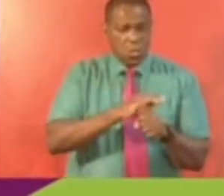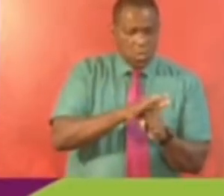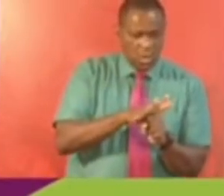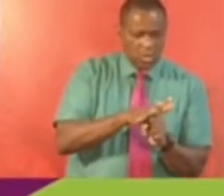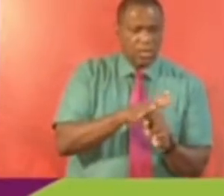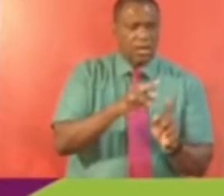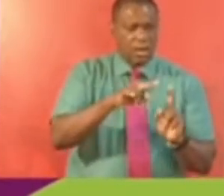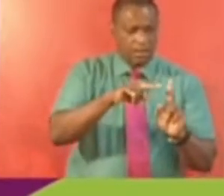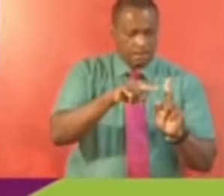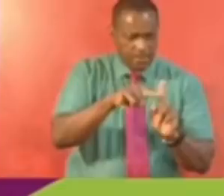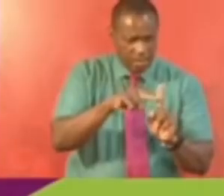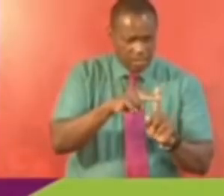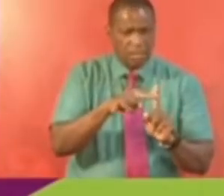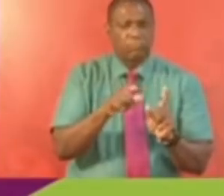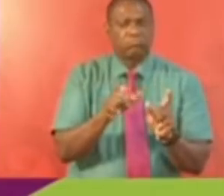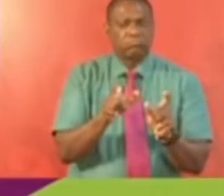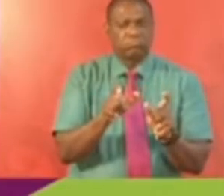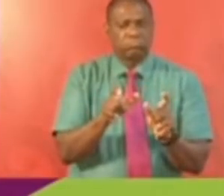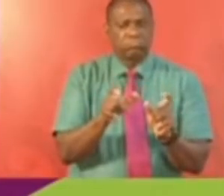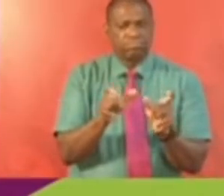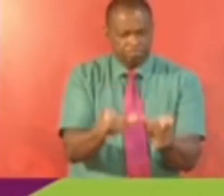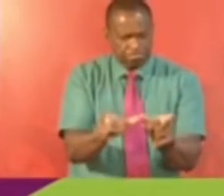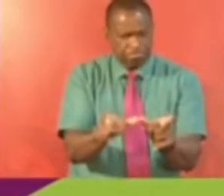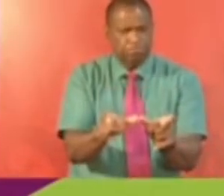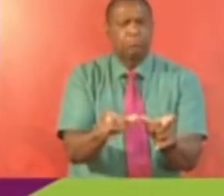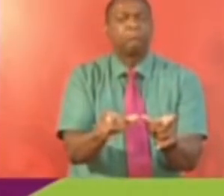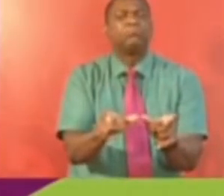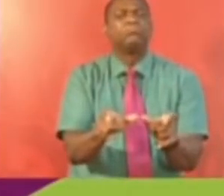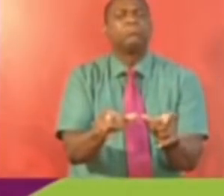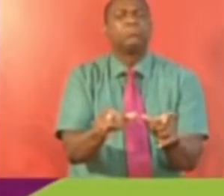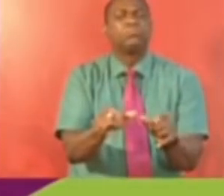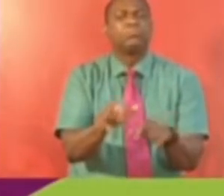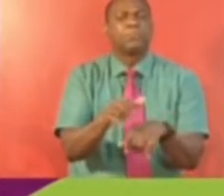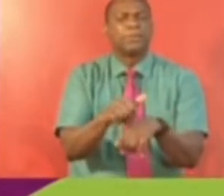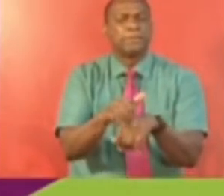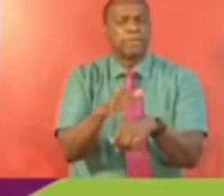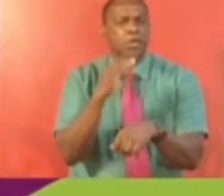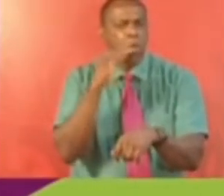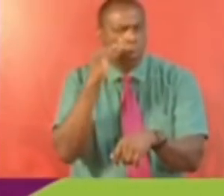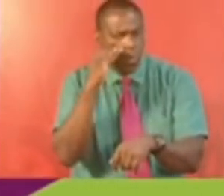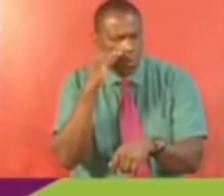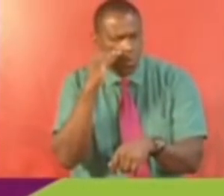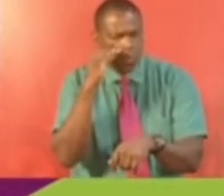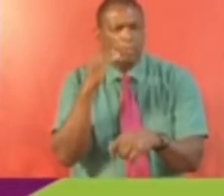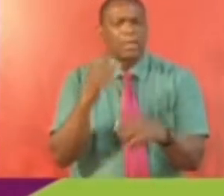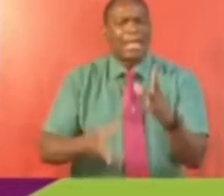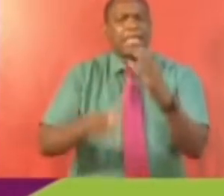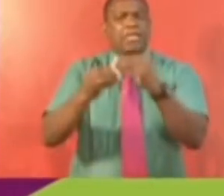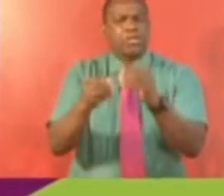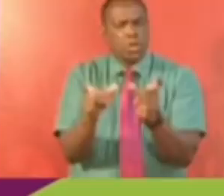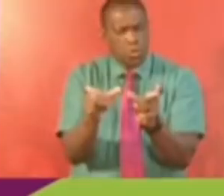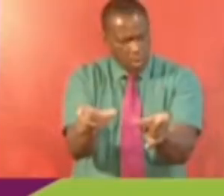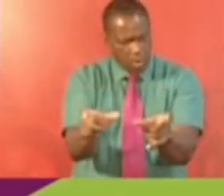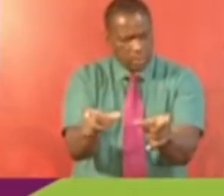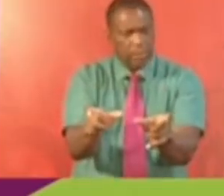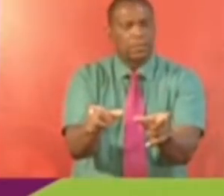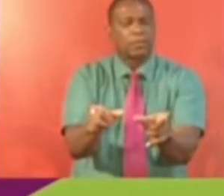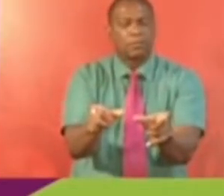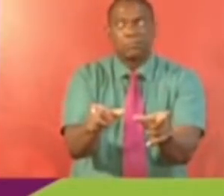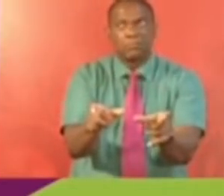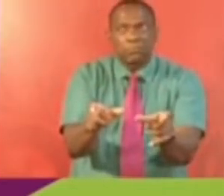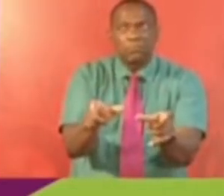were, discharged from the quarantine facility as positive patients and went home to further quarantine. And for the Minister of